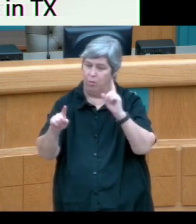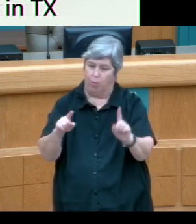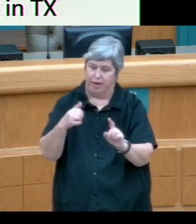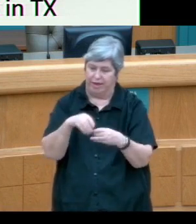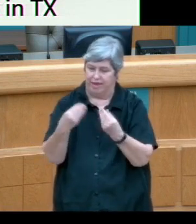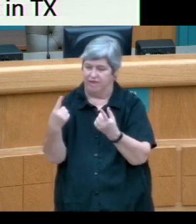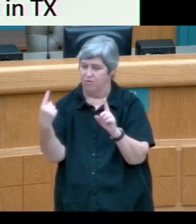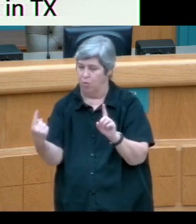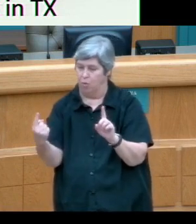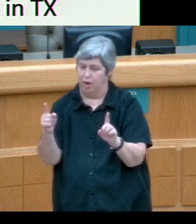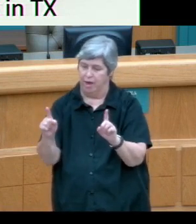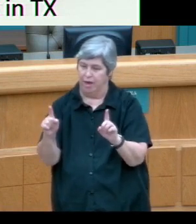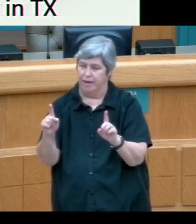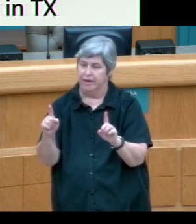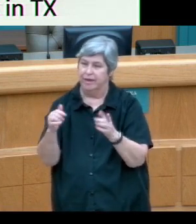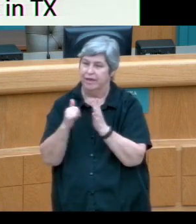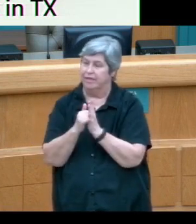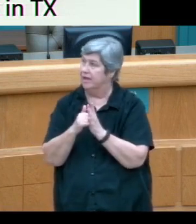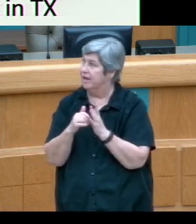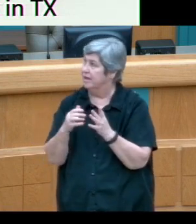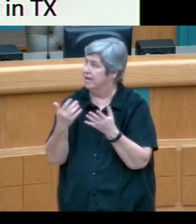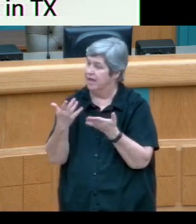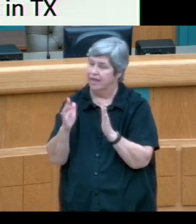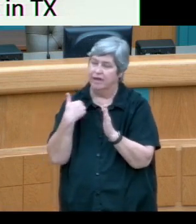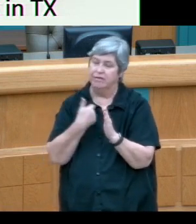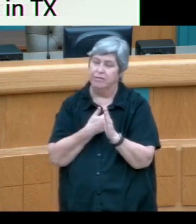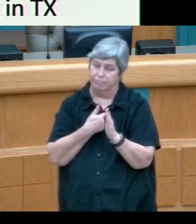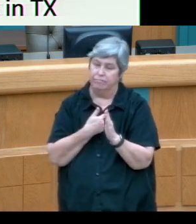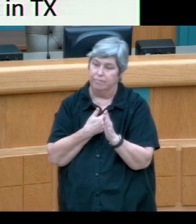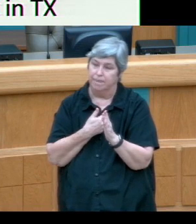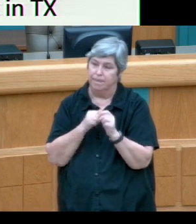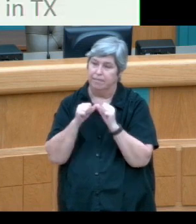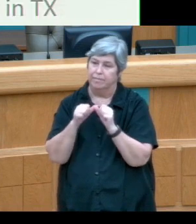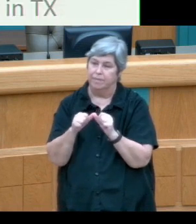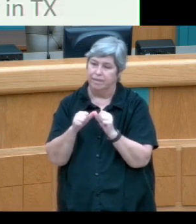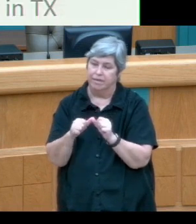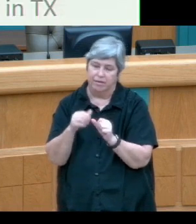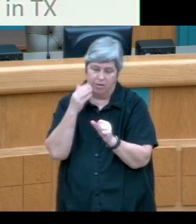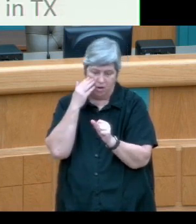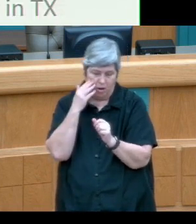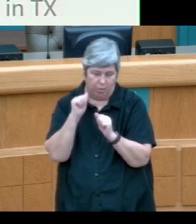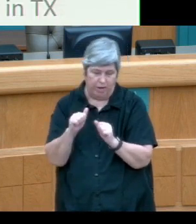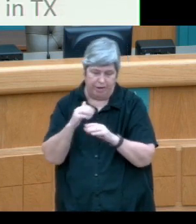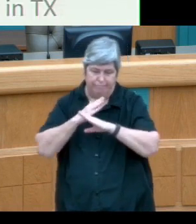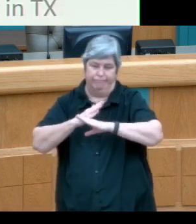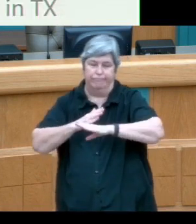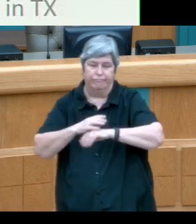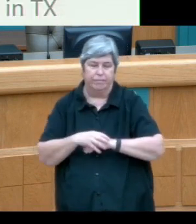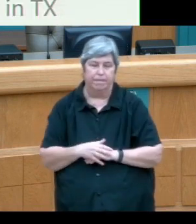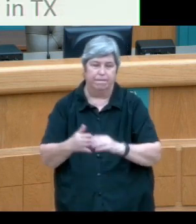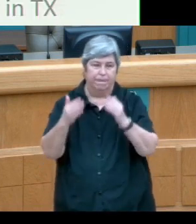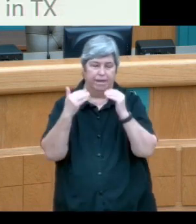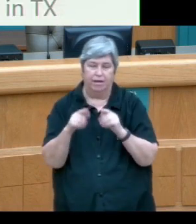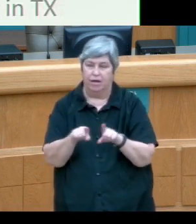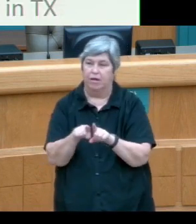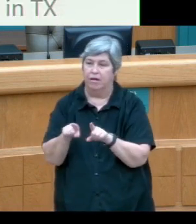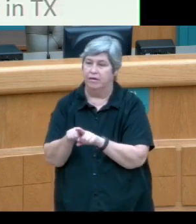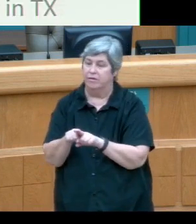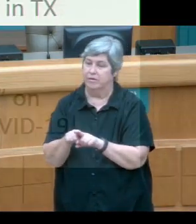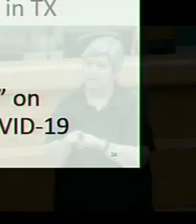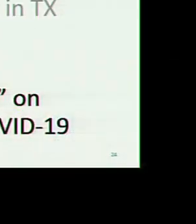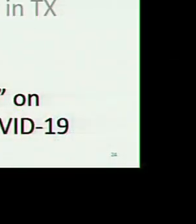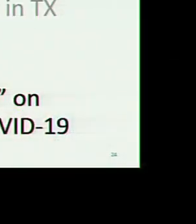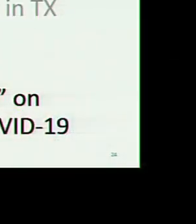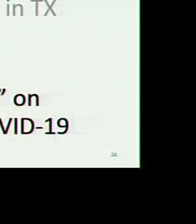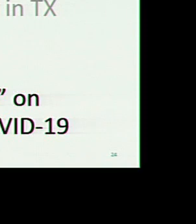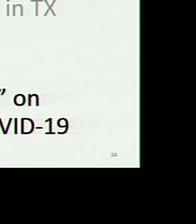that this is the key metric that allows us to stamp out COVID-19. It's also indicated in our